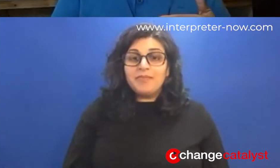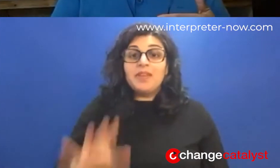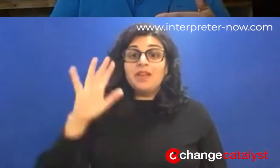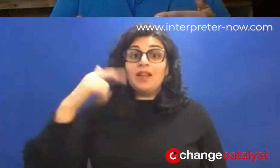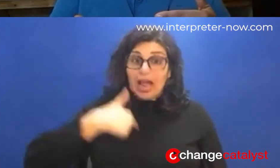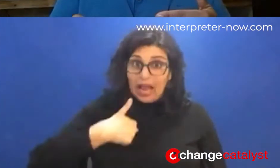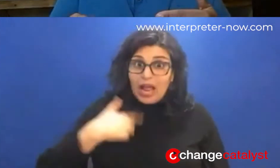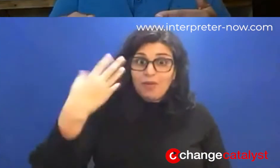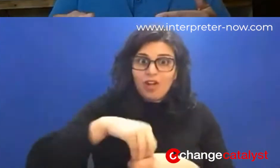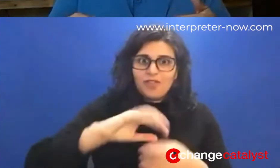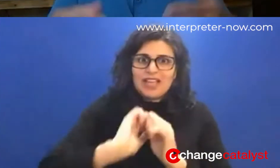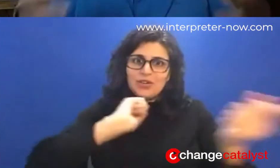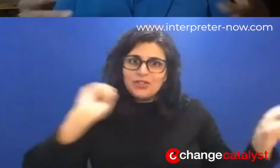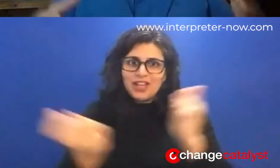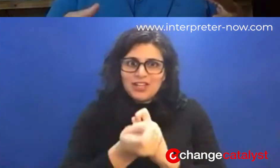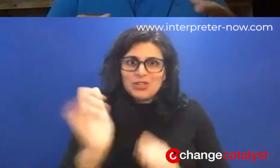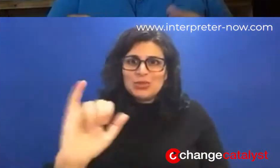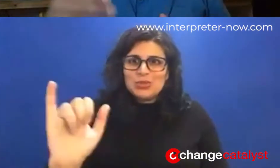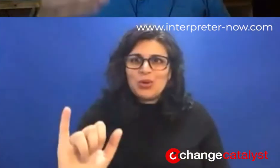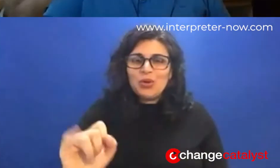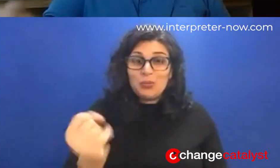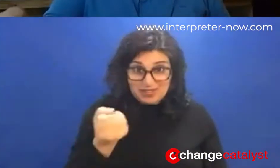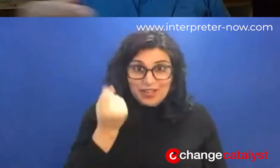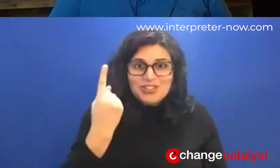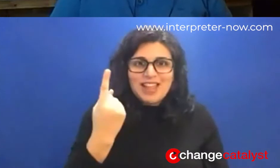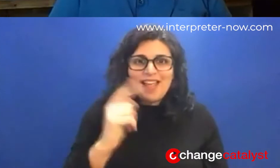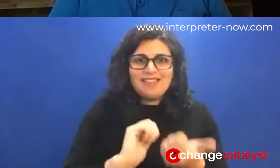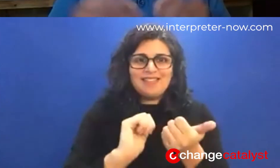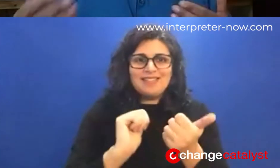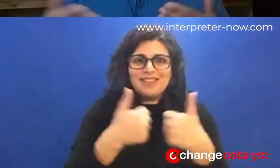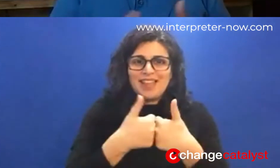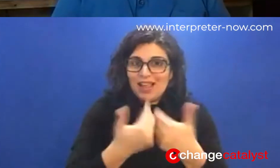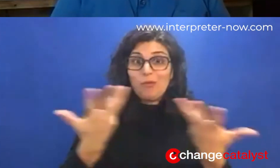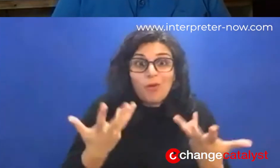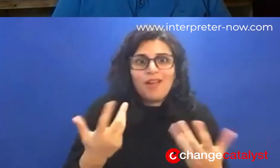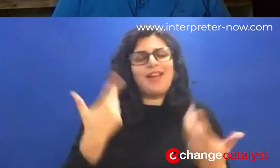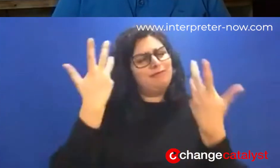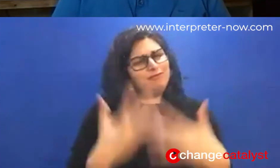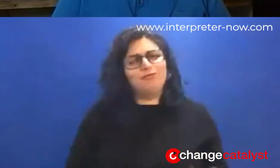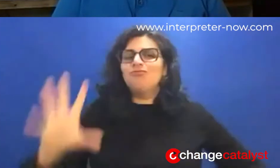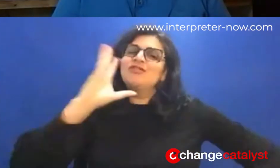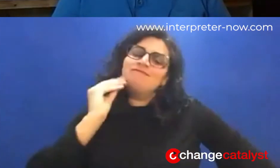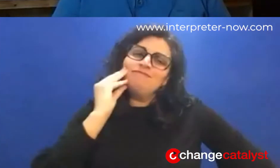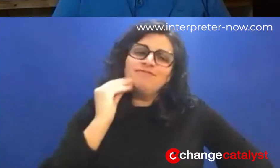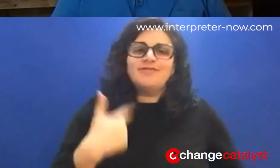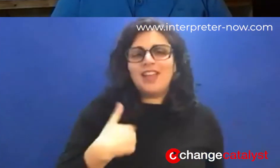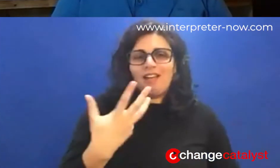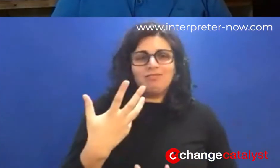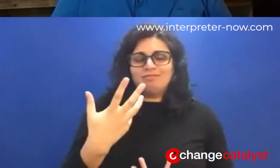game as well, because I understand what the game is. So I can have, and I've done this, I can take part